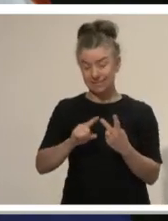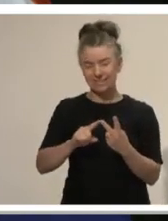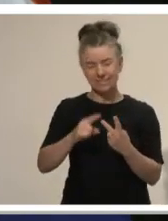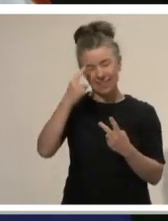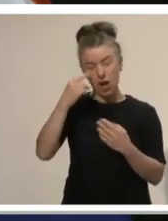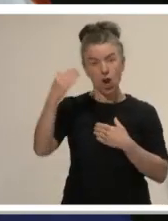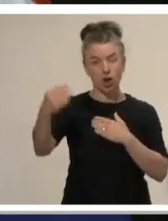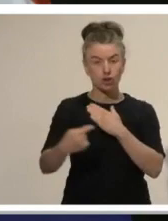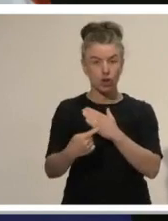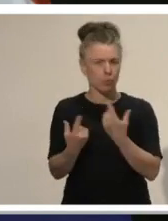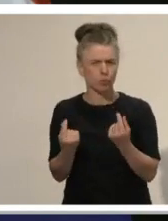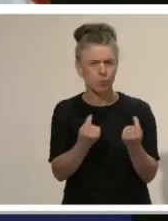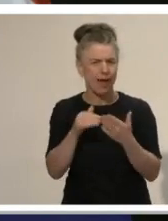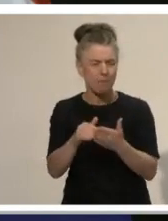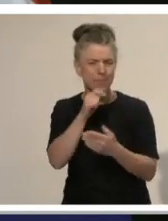term options.